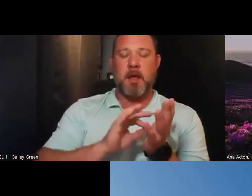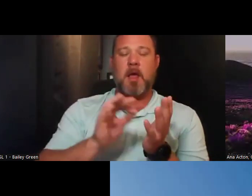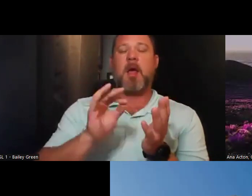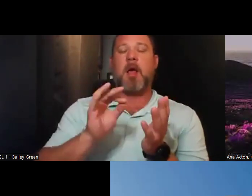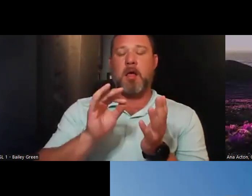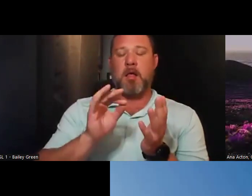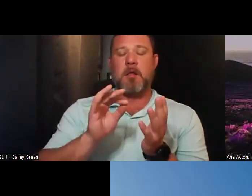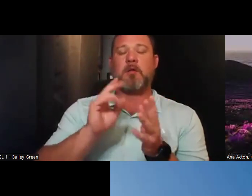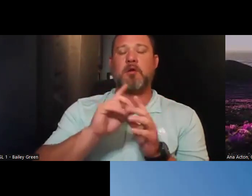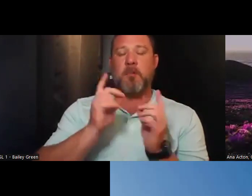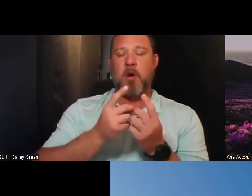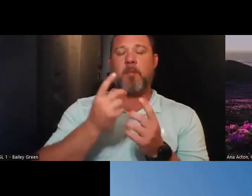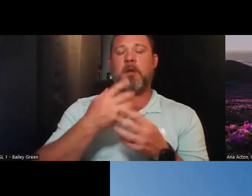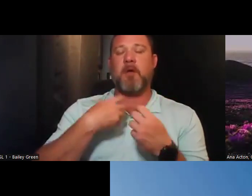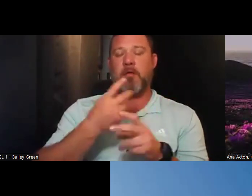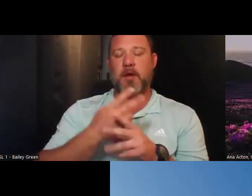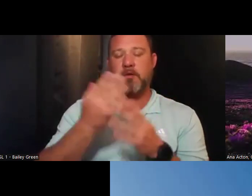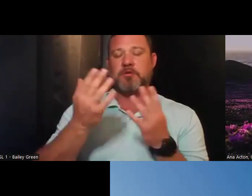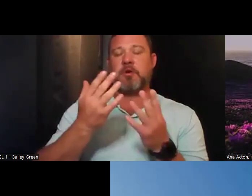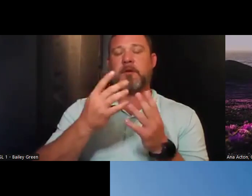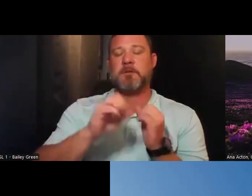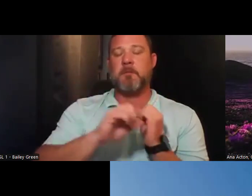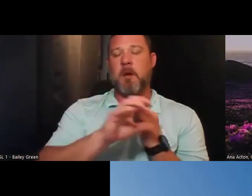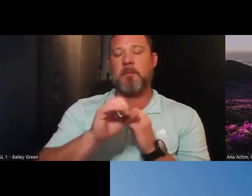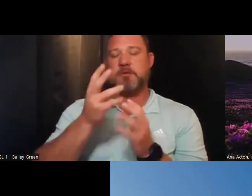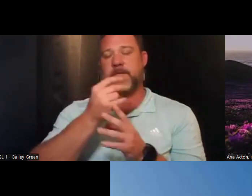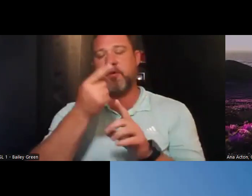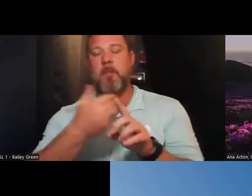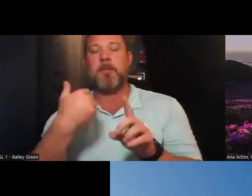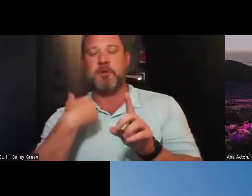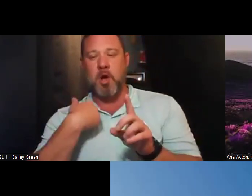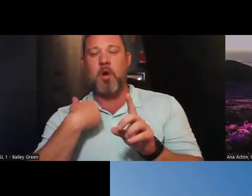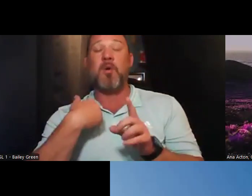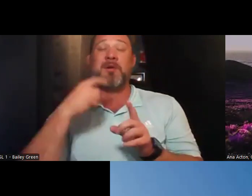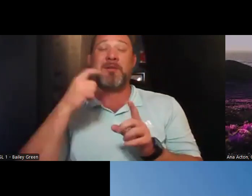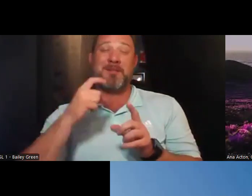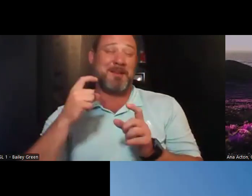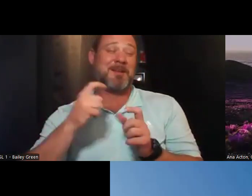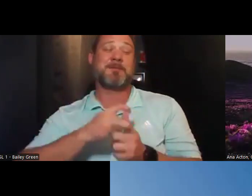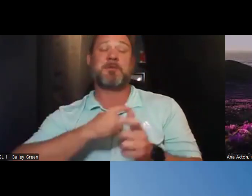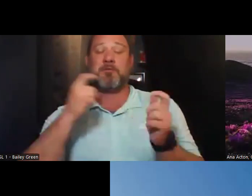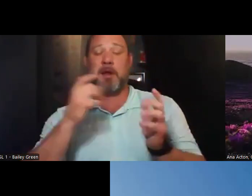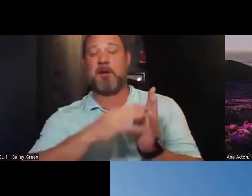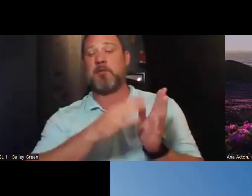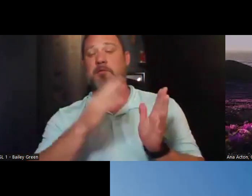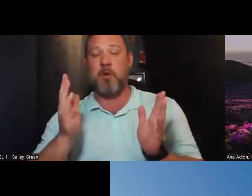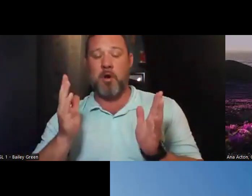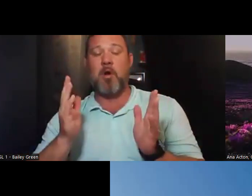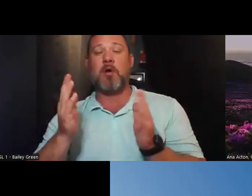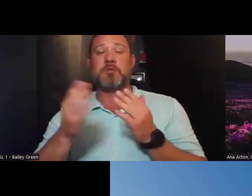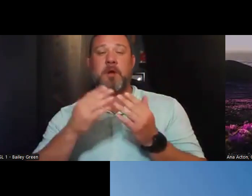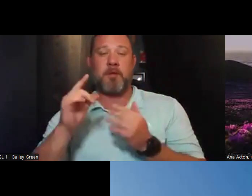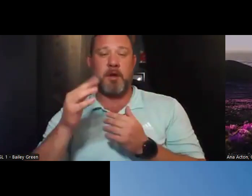the Department of Healthcare Services published a few months ago, is that the need is so great and across the board, whether it's